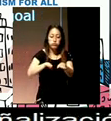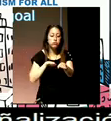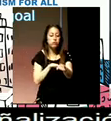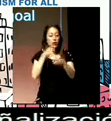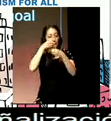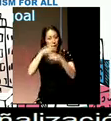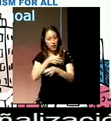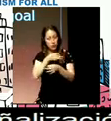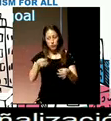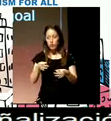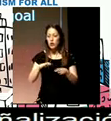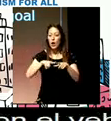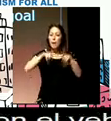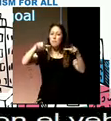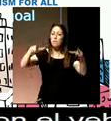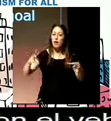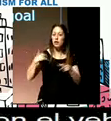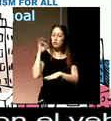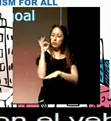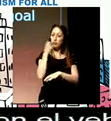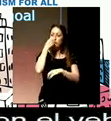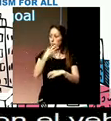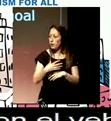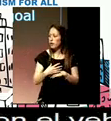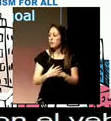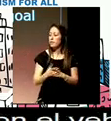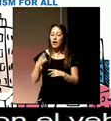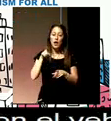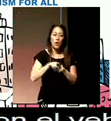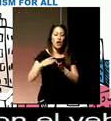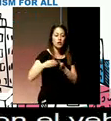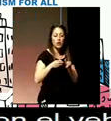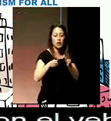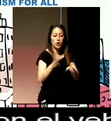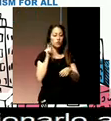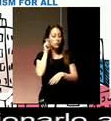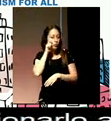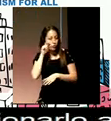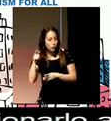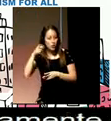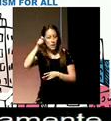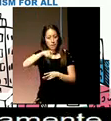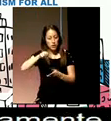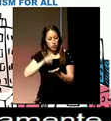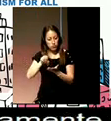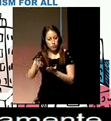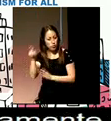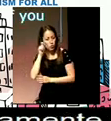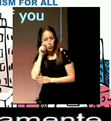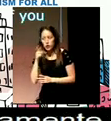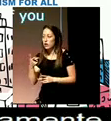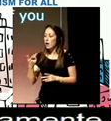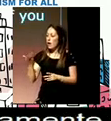So it is important for you to be able to park your car if you use your own car. Here you